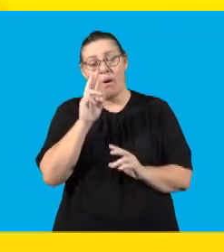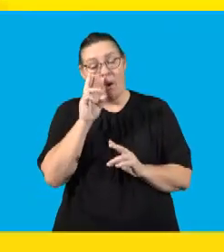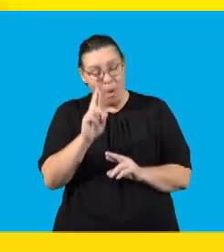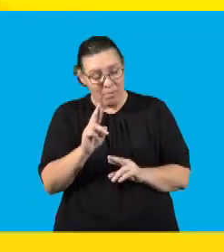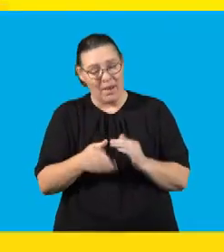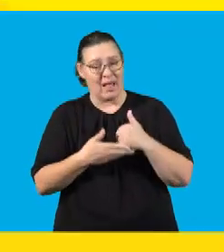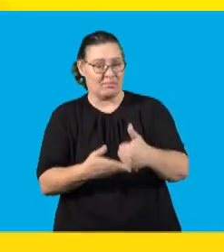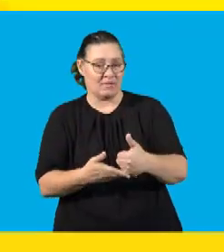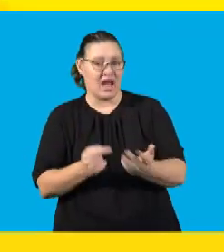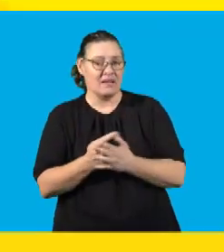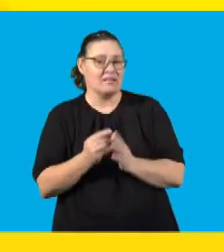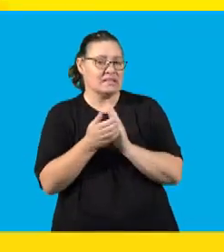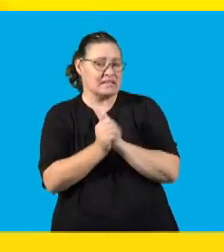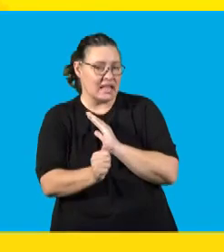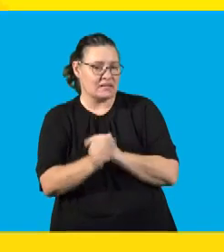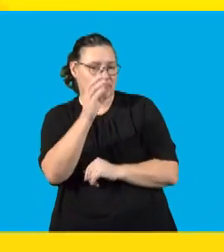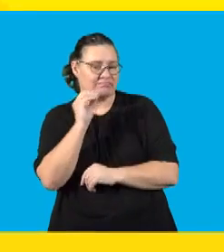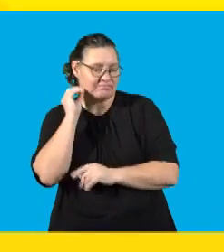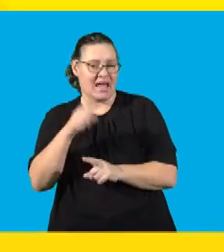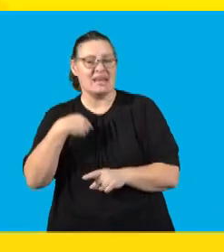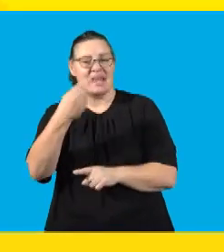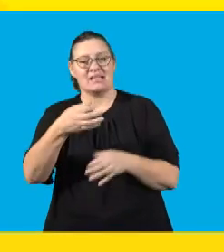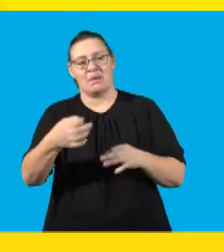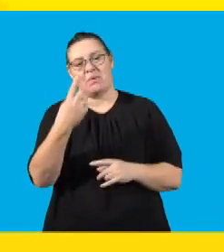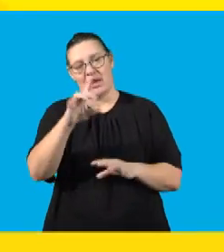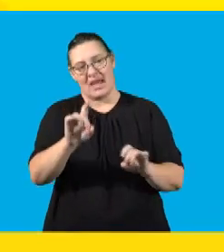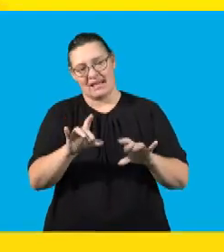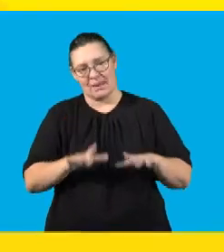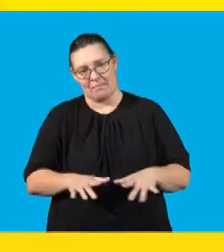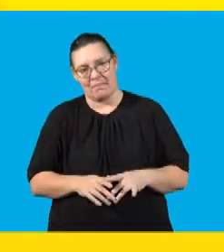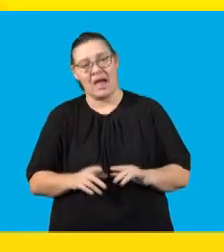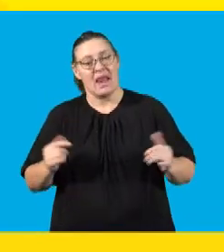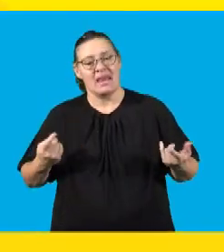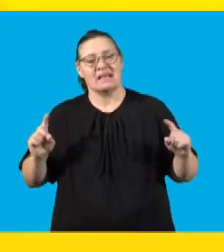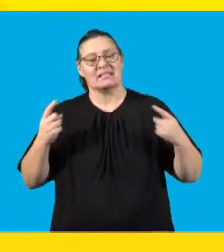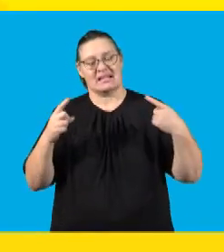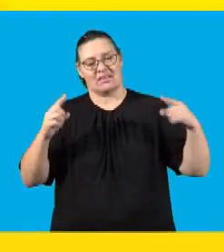I hope that this has helped you and that you'll take these skills into your next Paper 1 exam